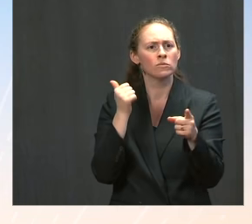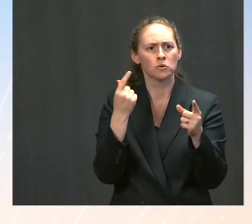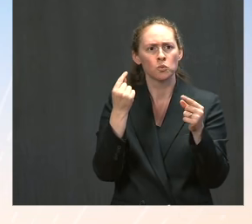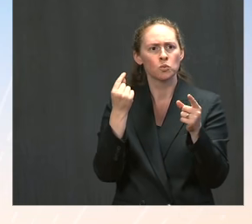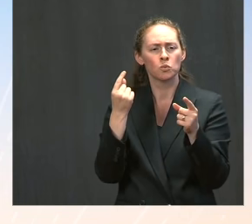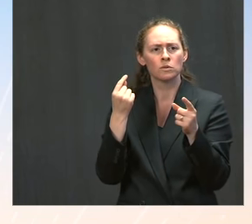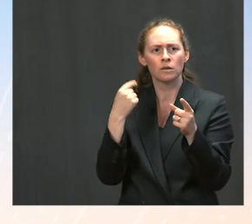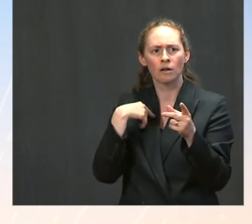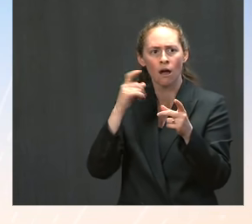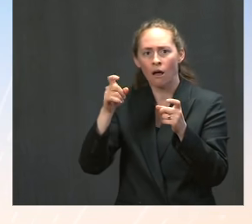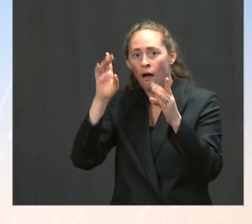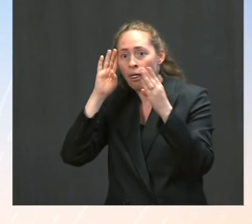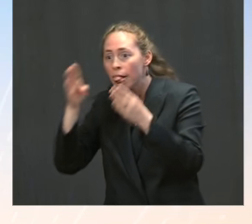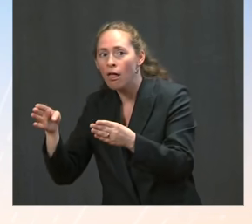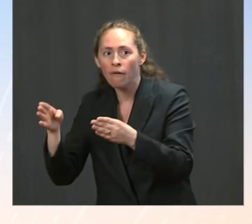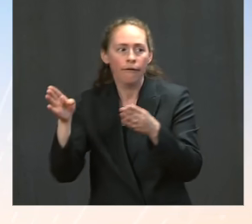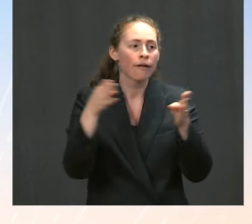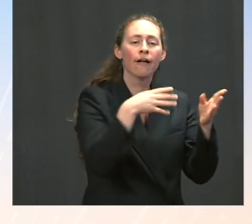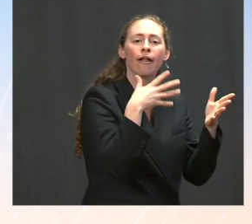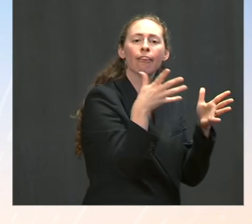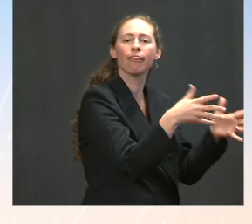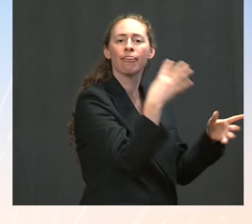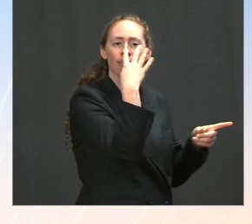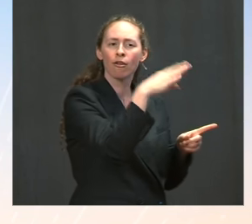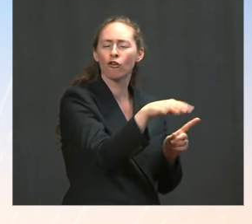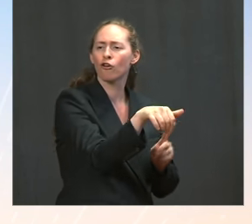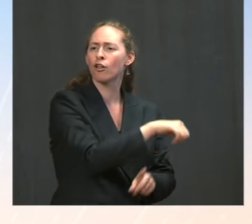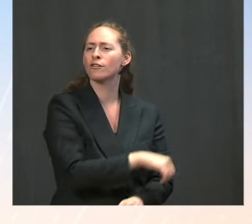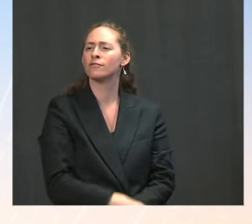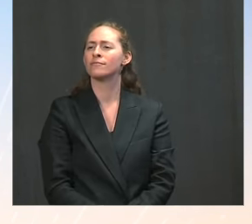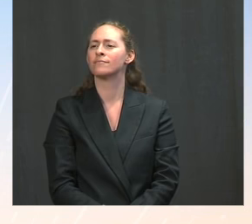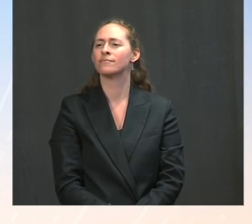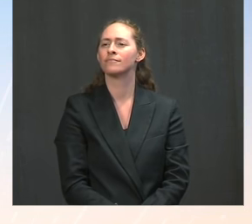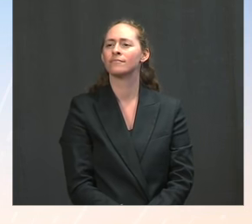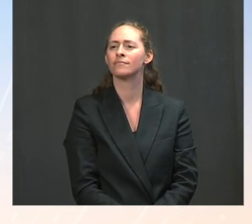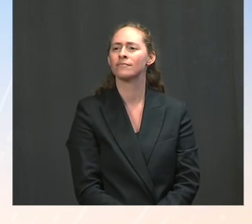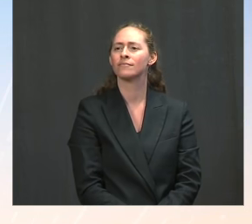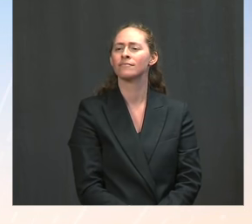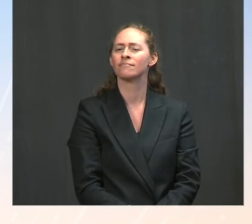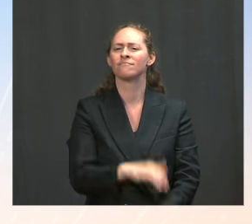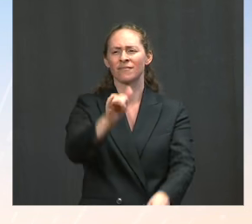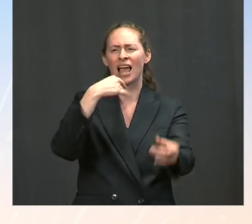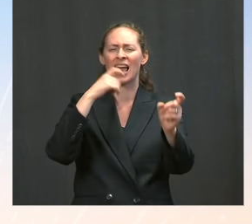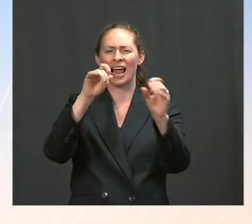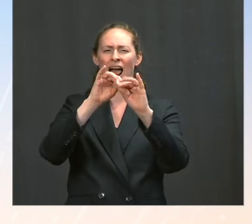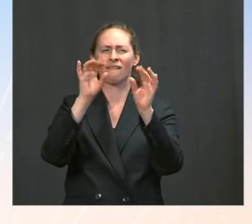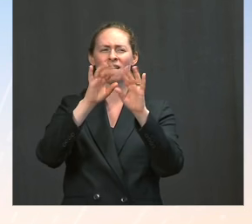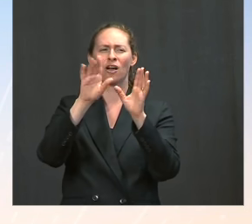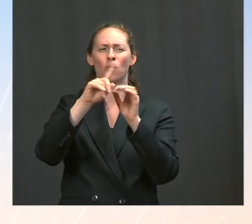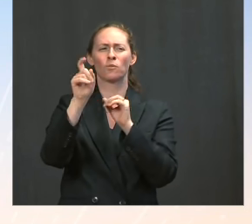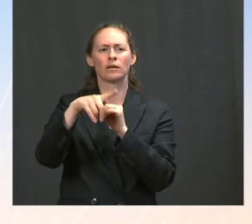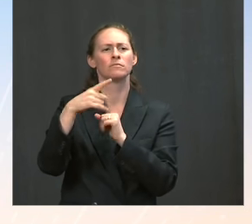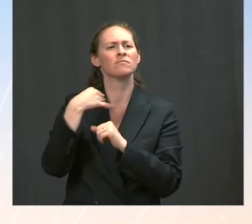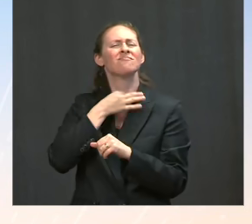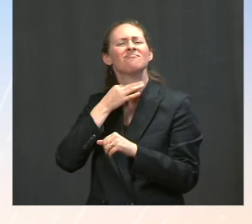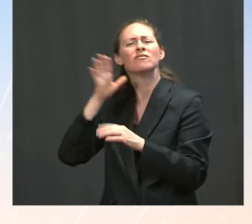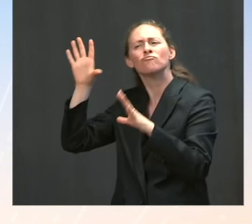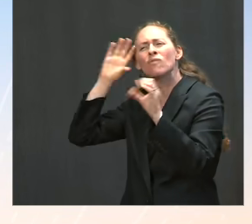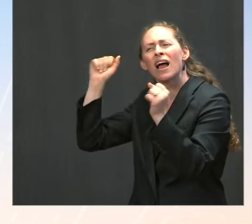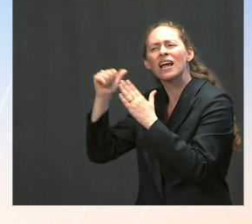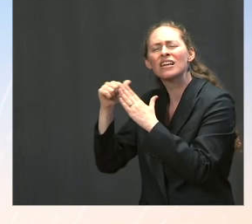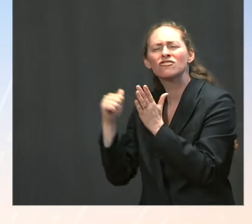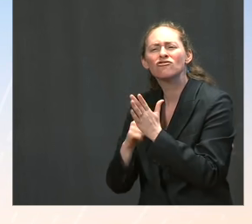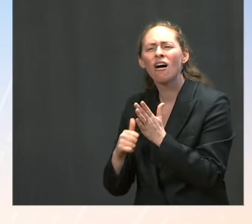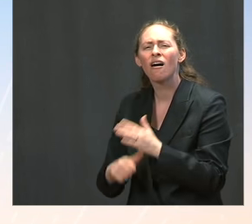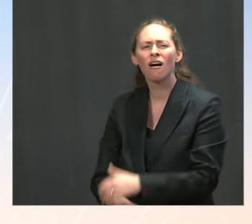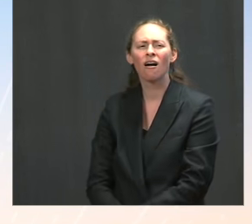death? So I'm just trying to understand your question. How will back on the agenda? In what way, though? Like his legislative agenda,